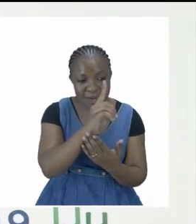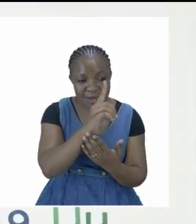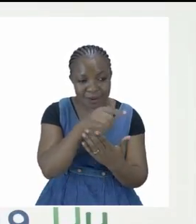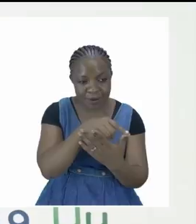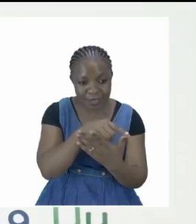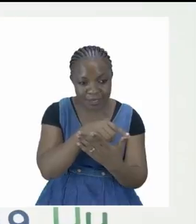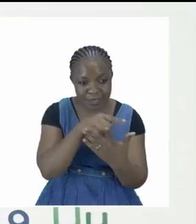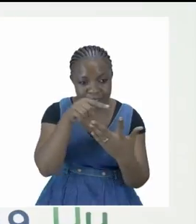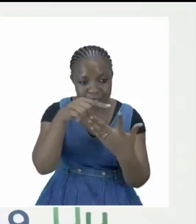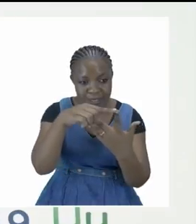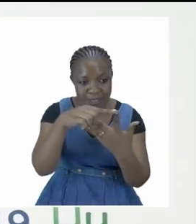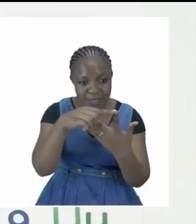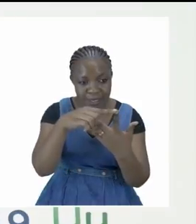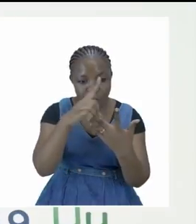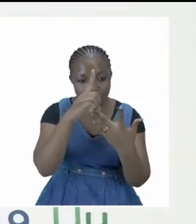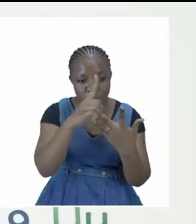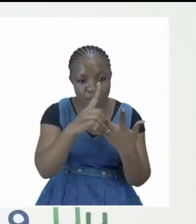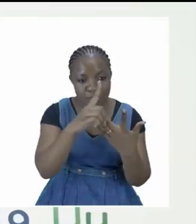111,